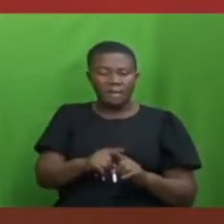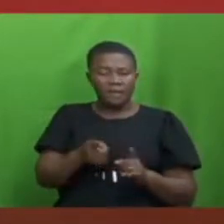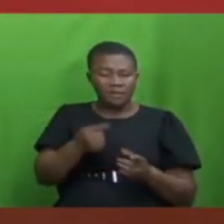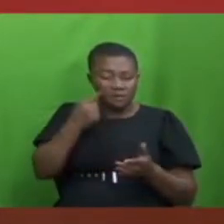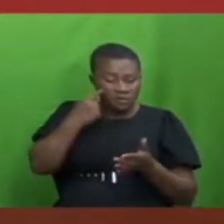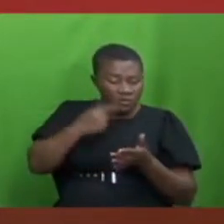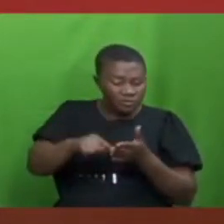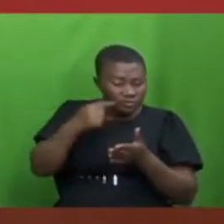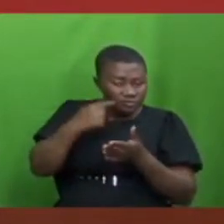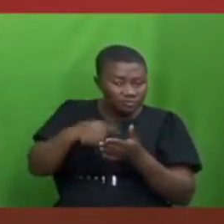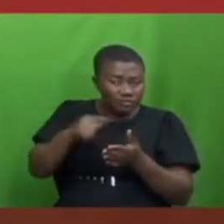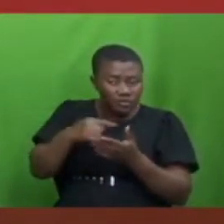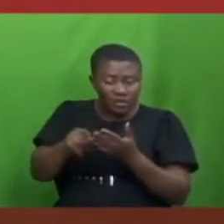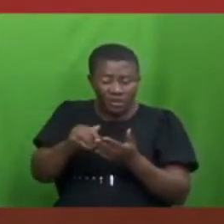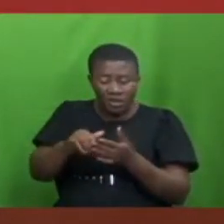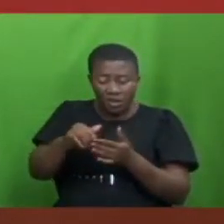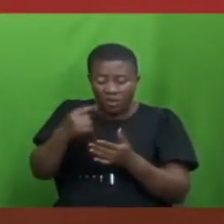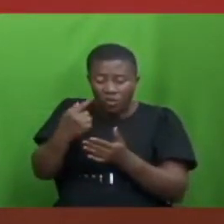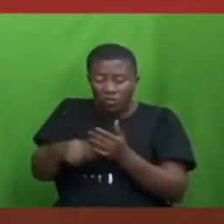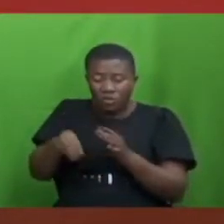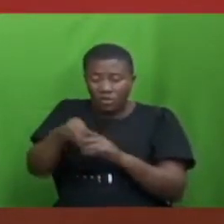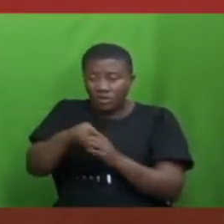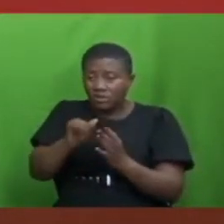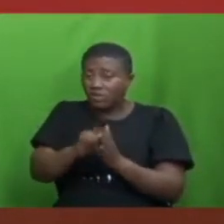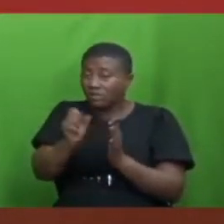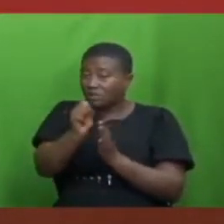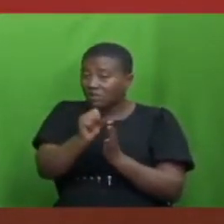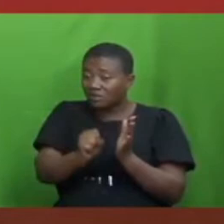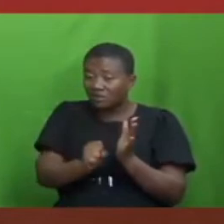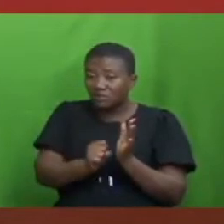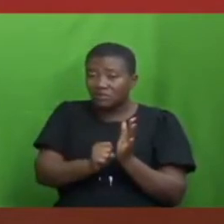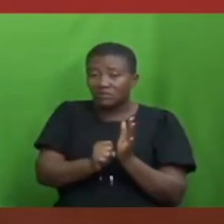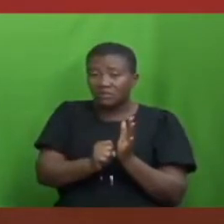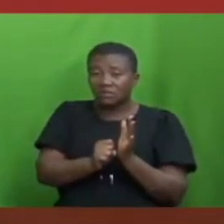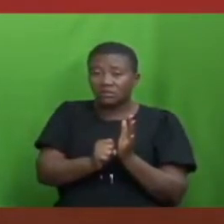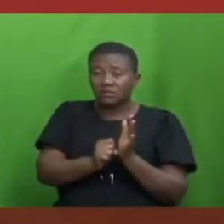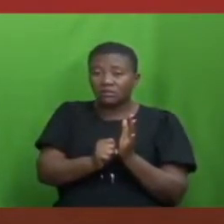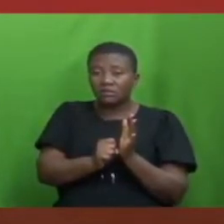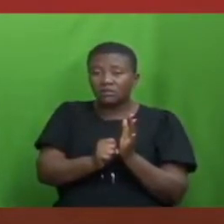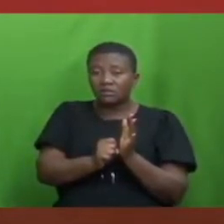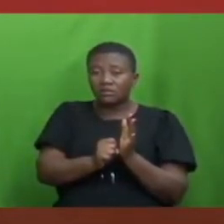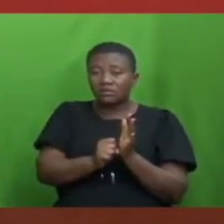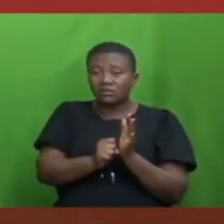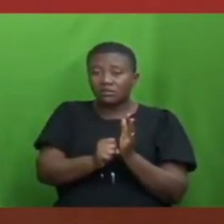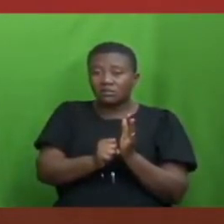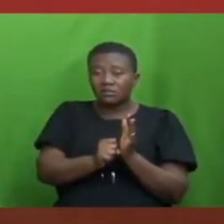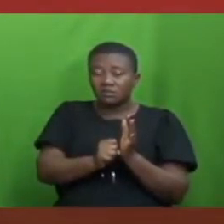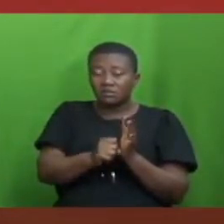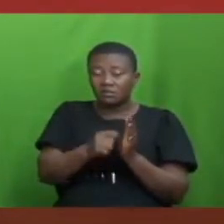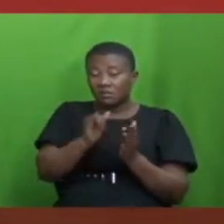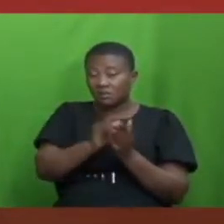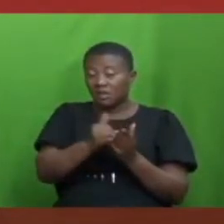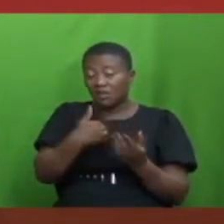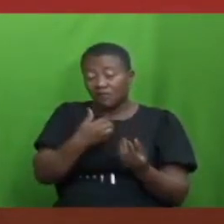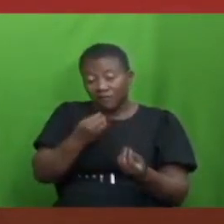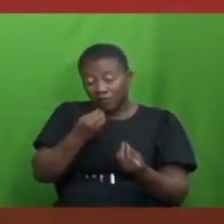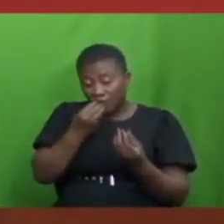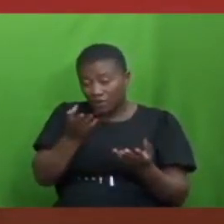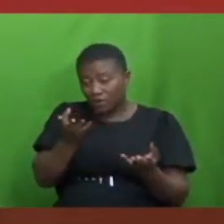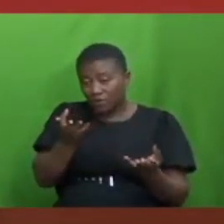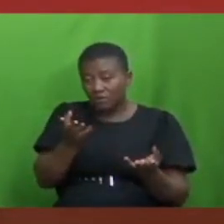import of the section, it refers to those submissions as information.